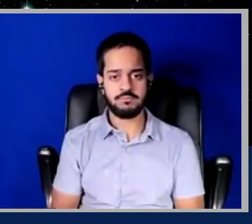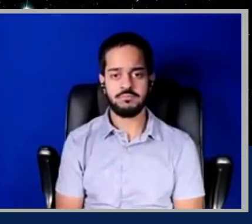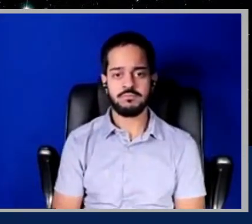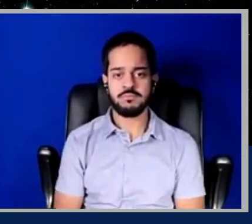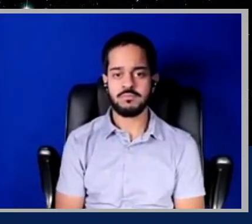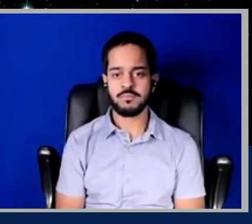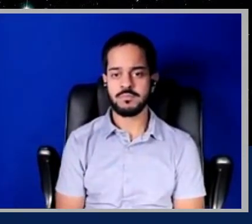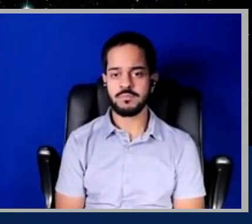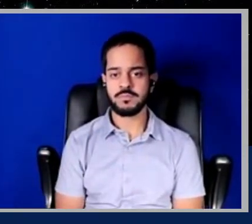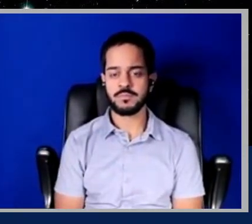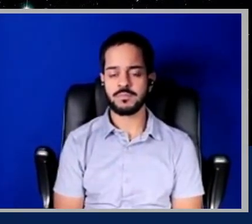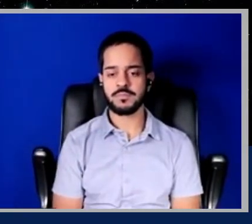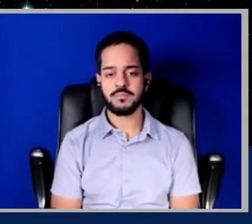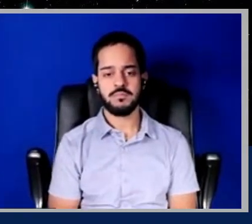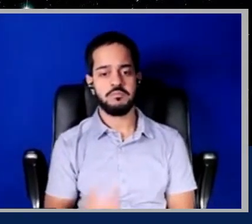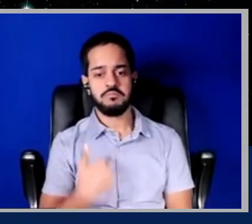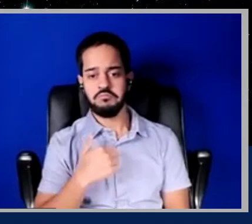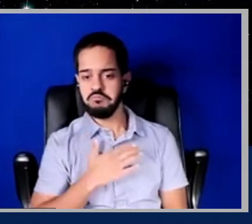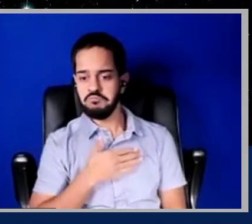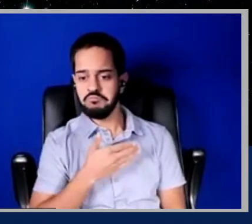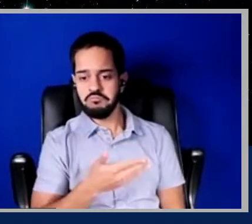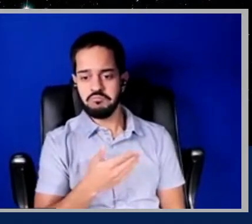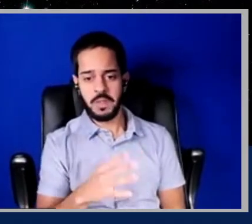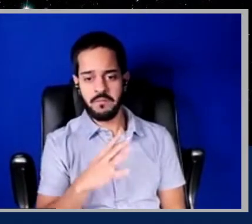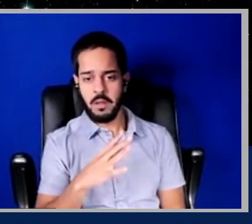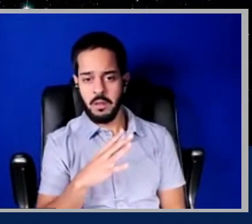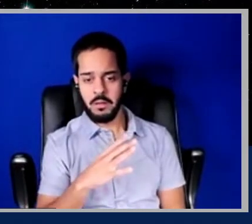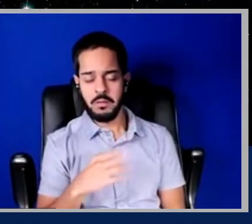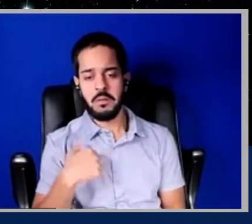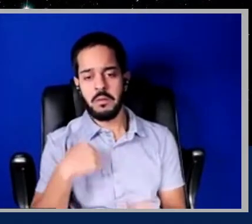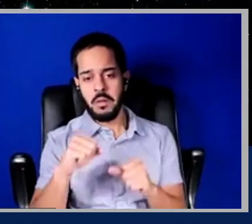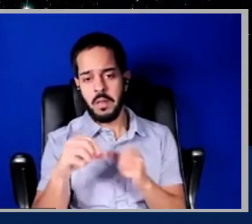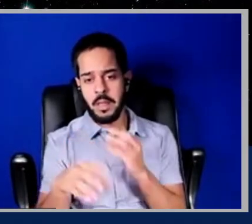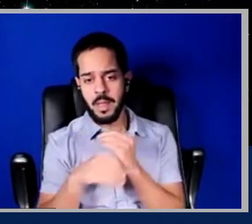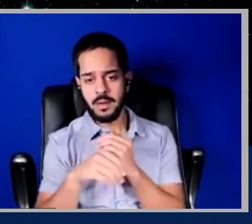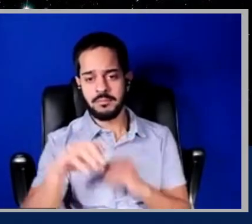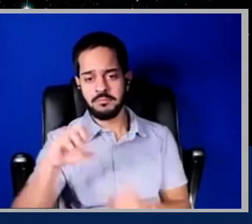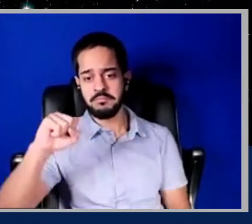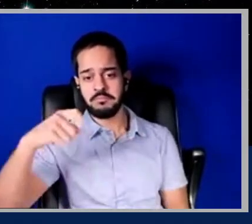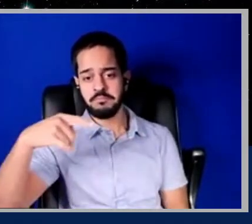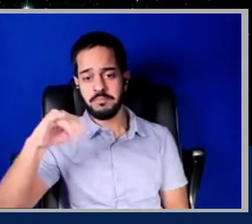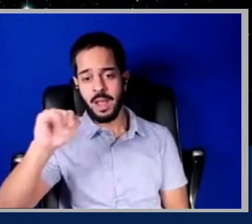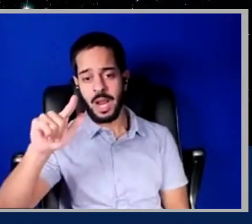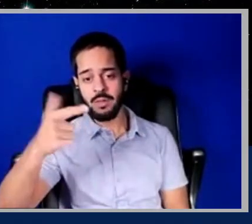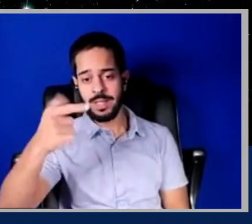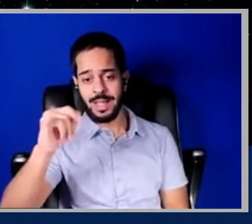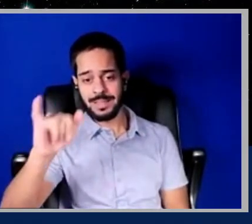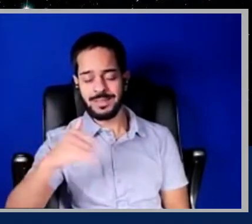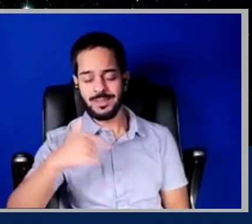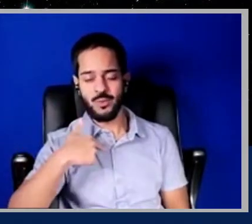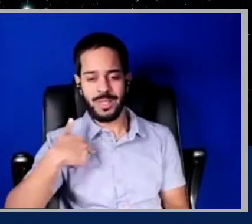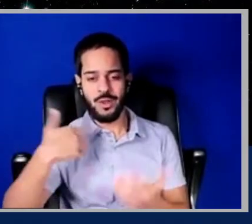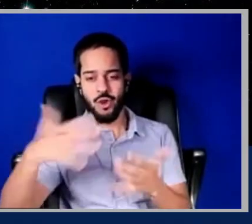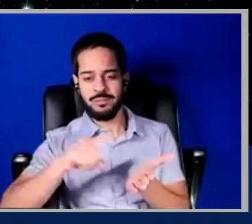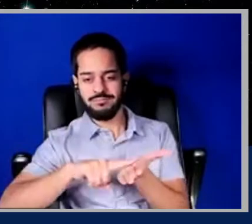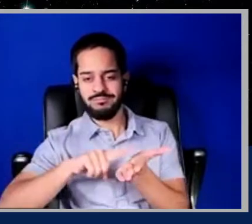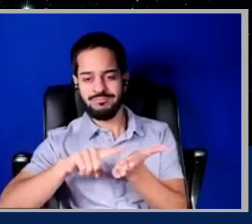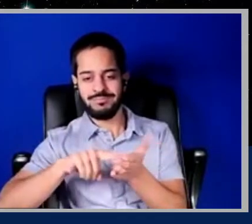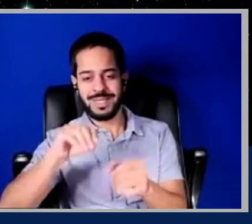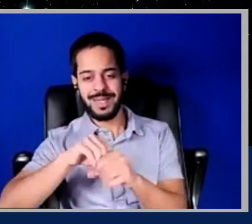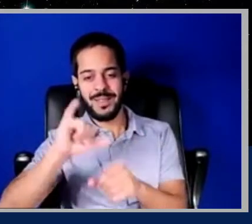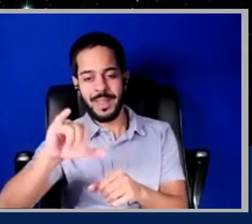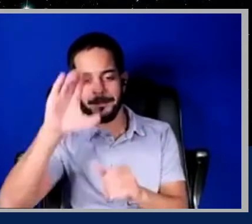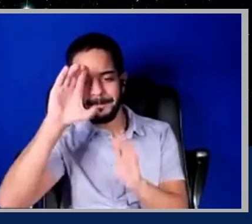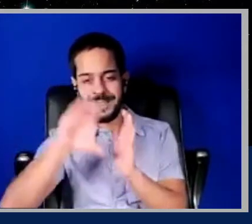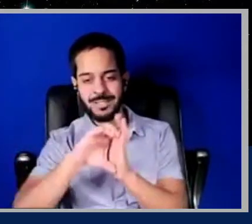All right, I'm cool with it. And I can add that the spiral galaxy was one that we already looked at earlier in the 4 different kinds of light.